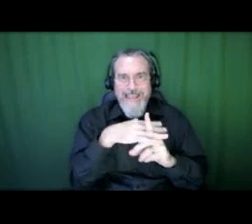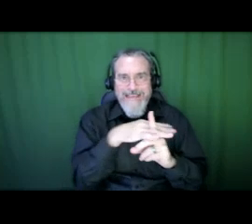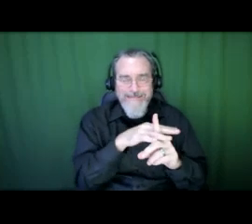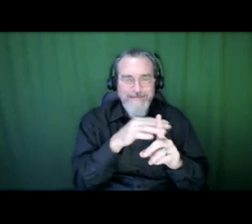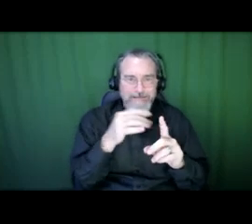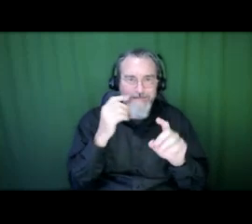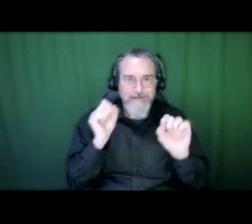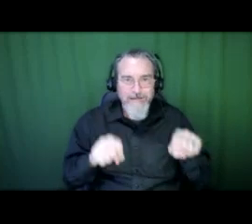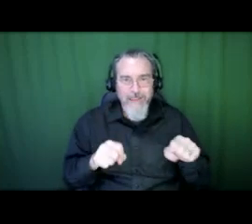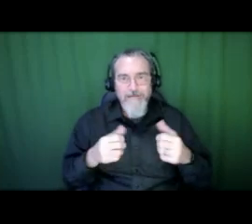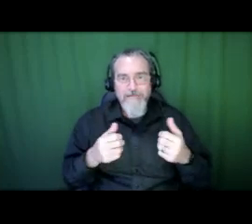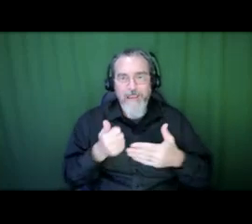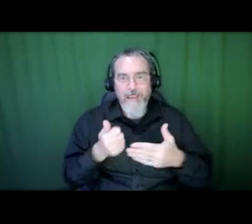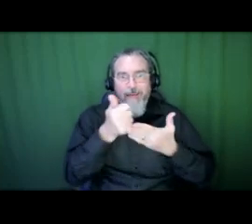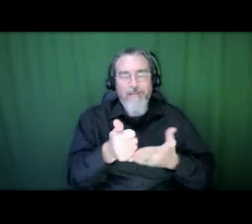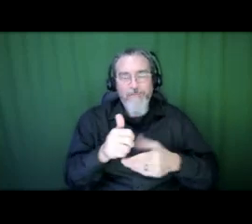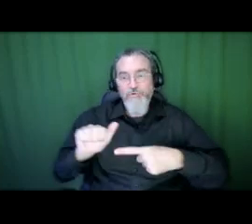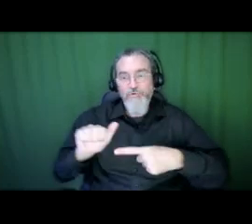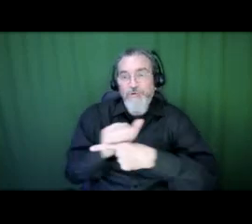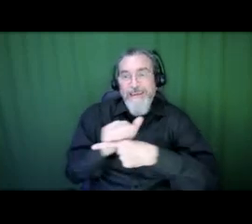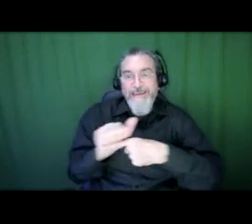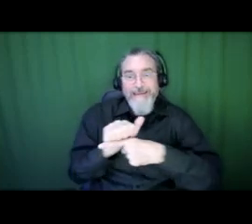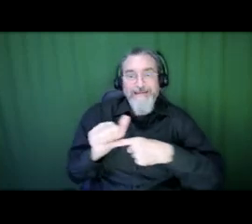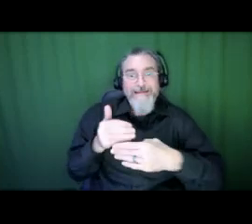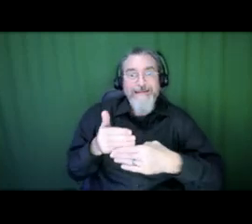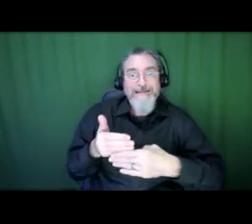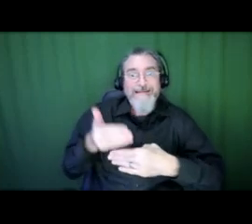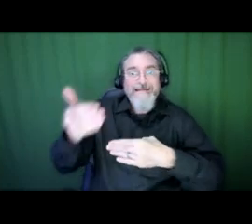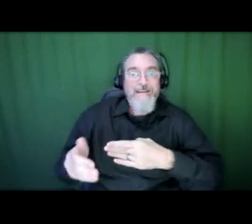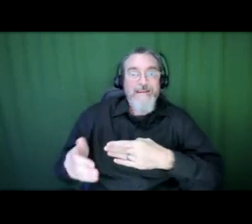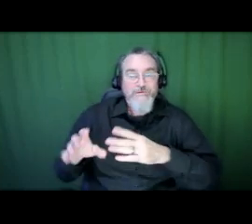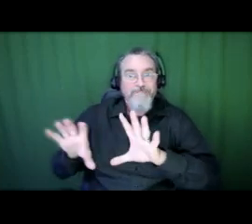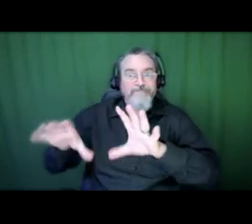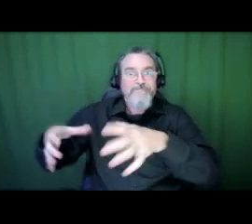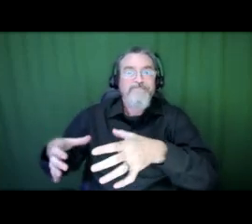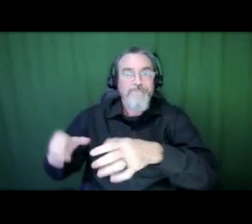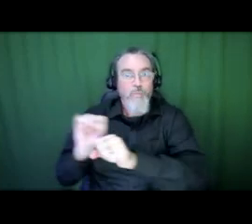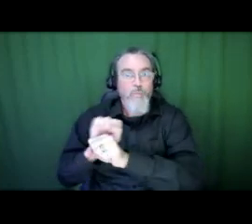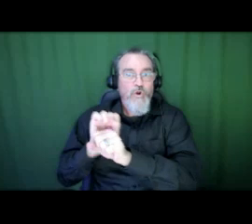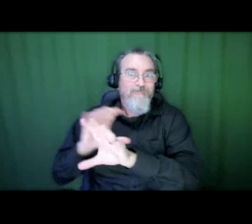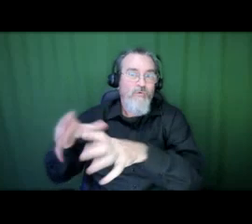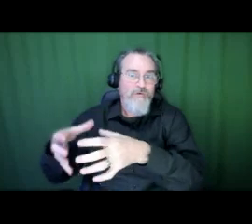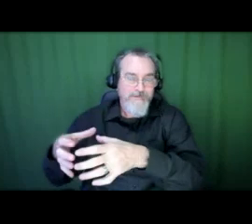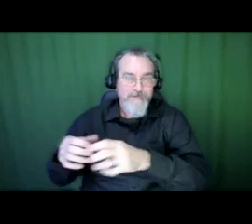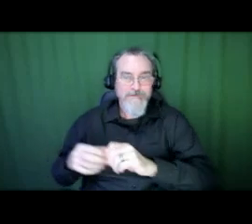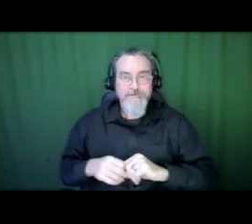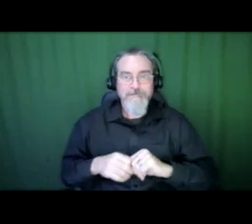generation workforce? And how do we do that in a way that's skillful, but